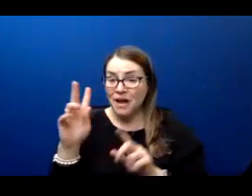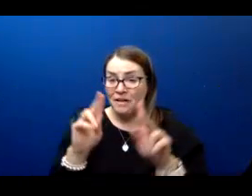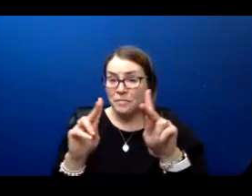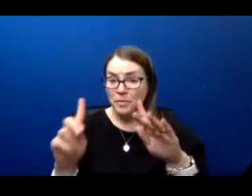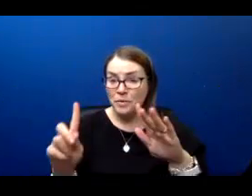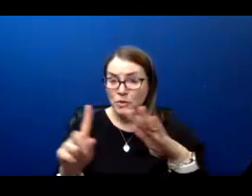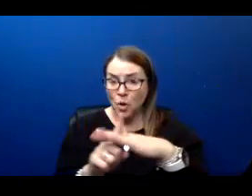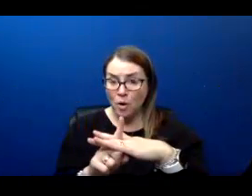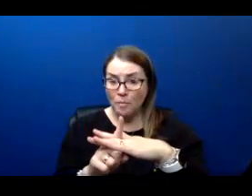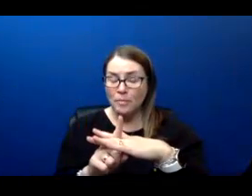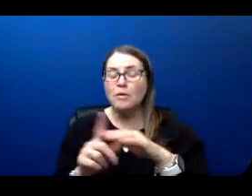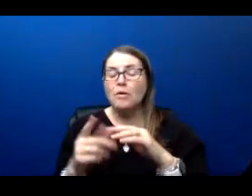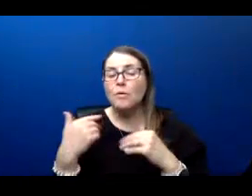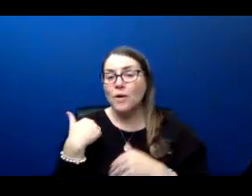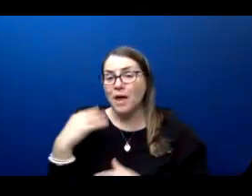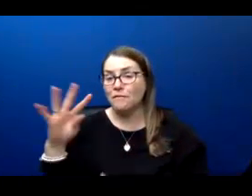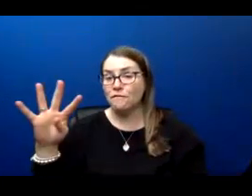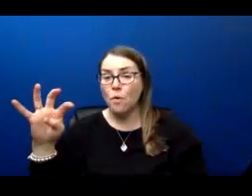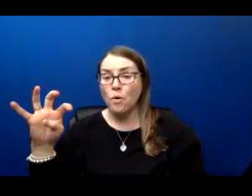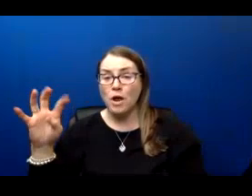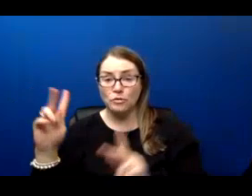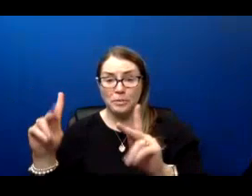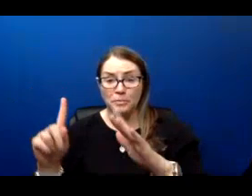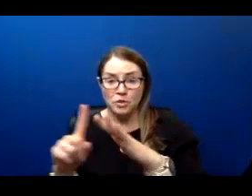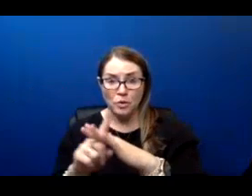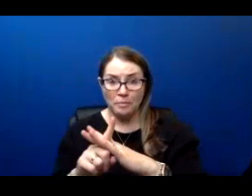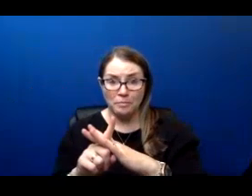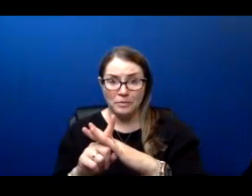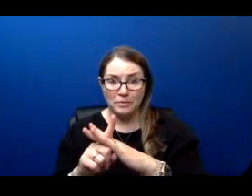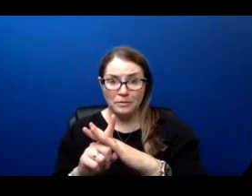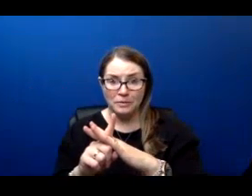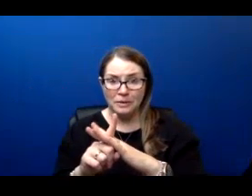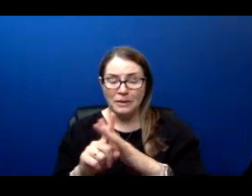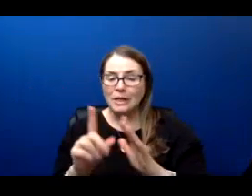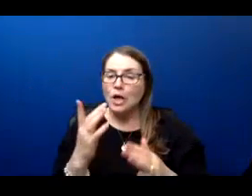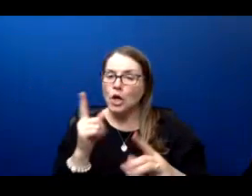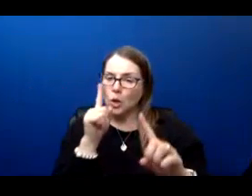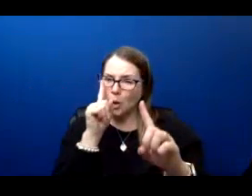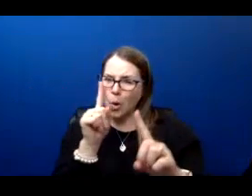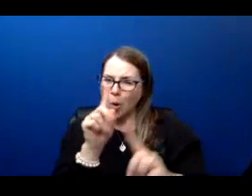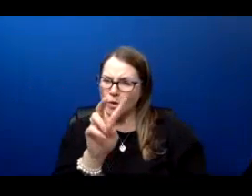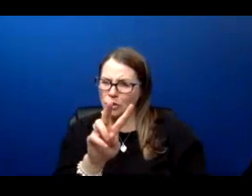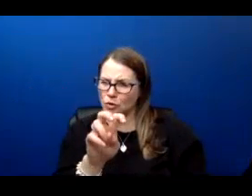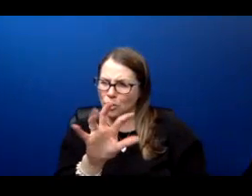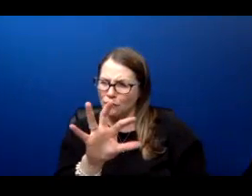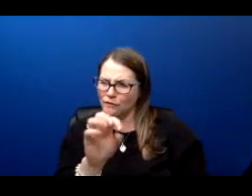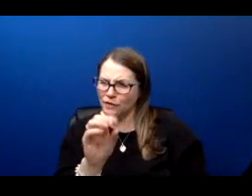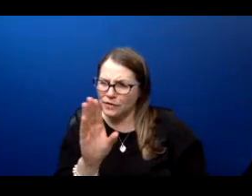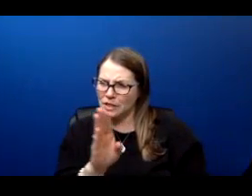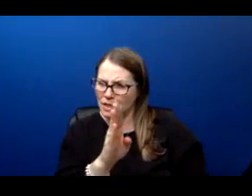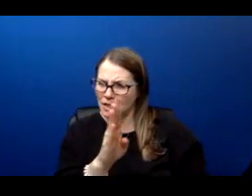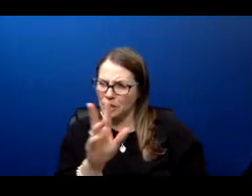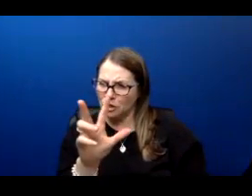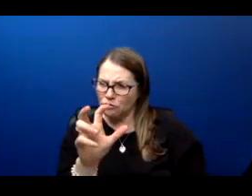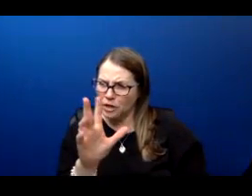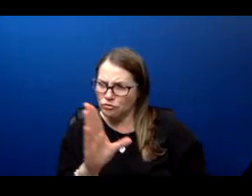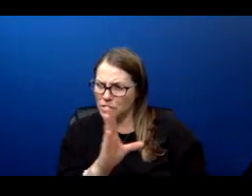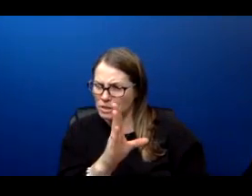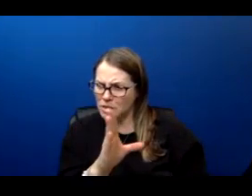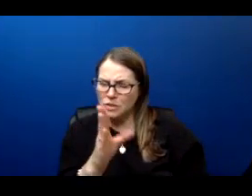had close to 400 show up one year. Yeah, our sweet spot is 250 to 300. And if you have any means